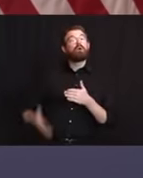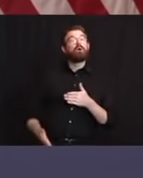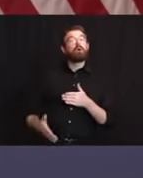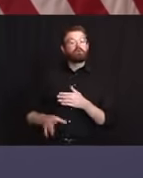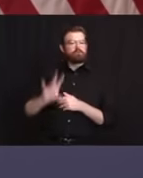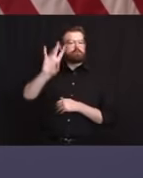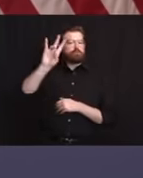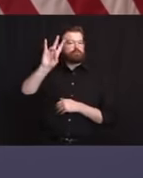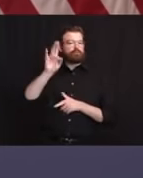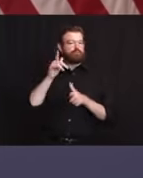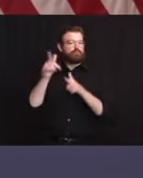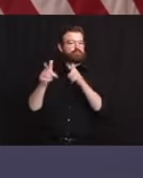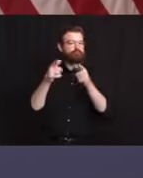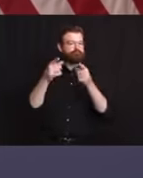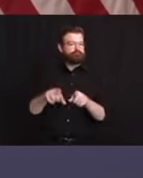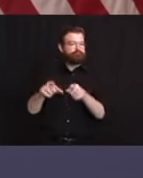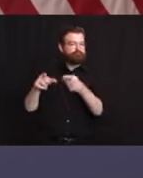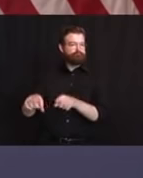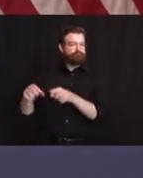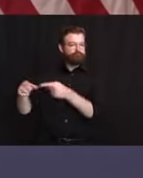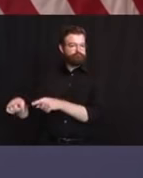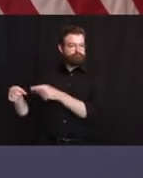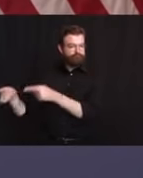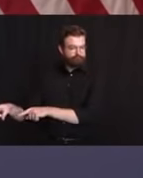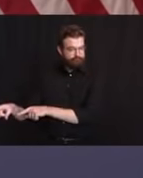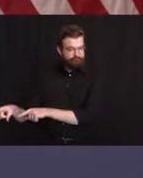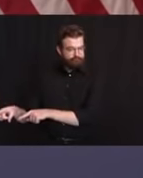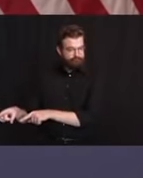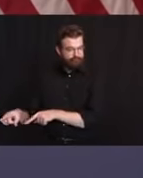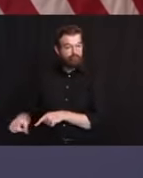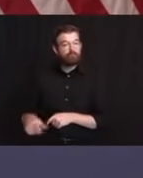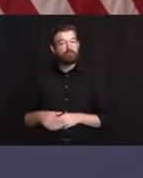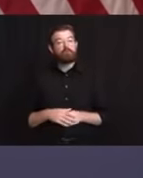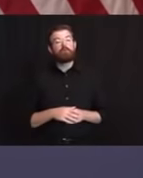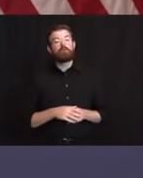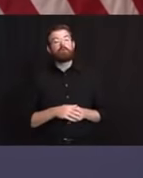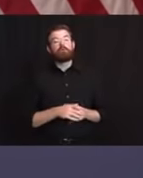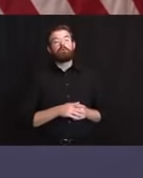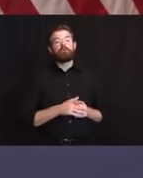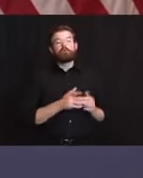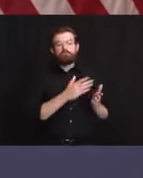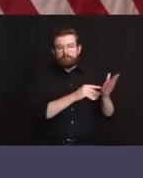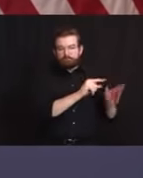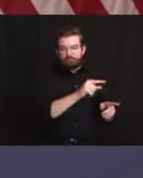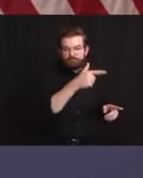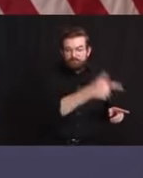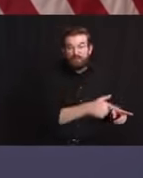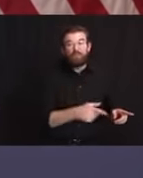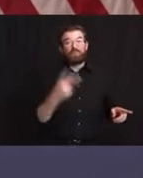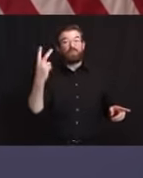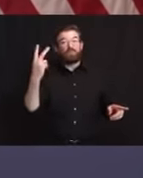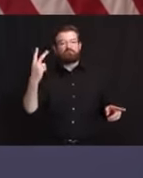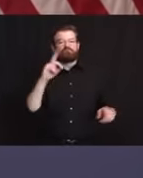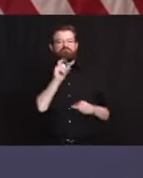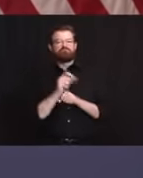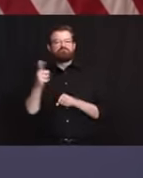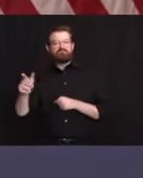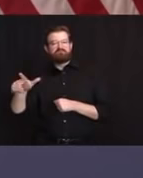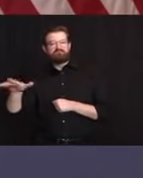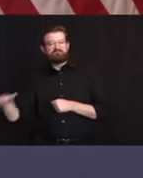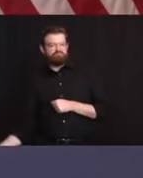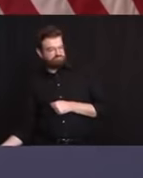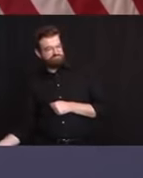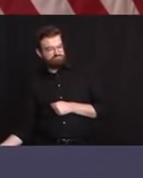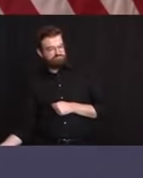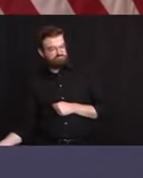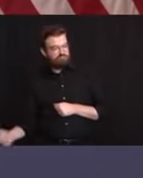in 9 victims being shot. 2 of those victims succumbed to their injuries as homicides. So again,